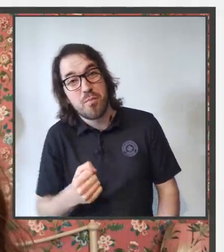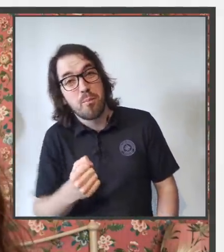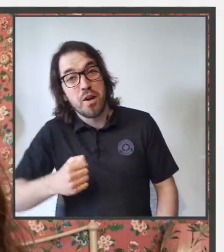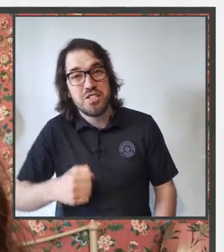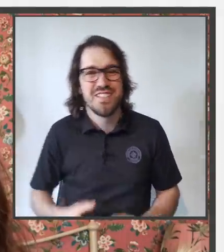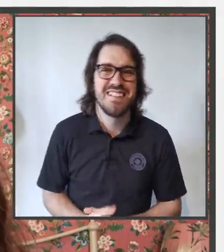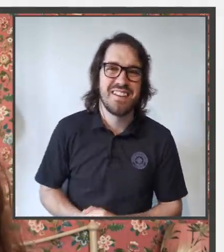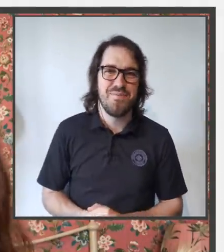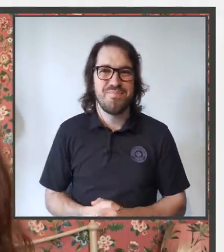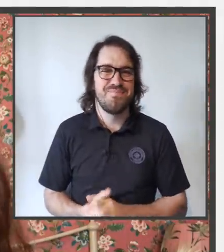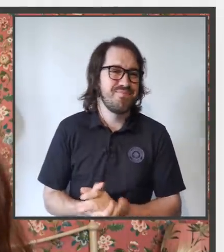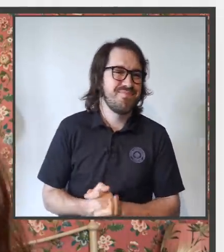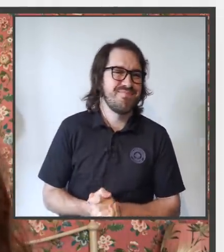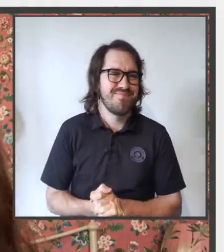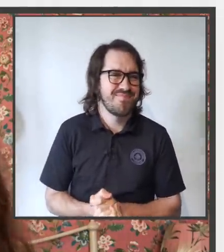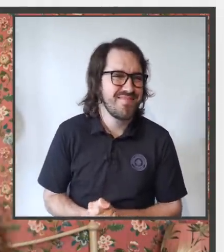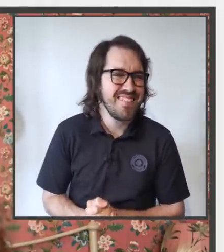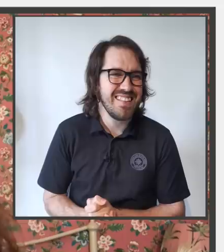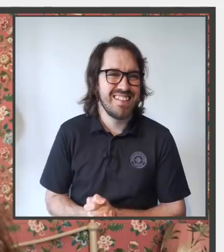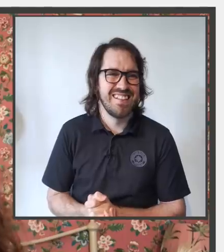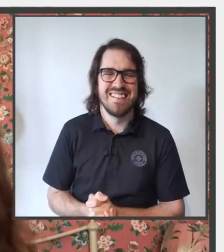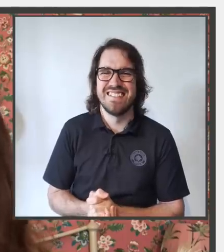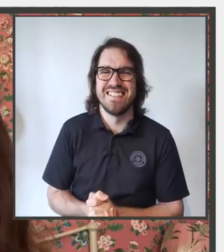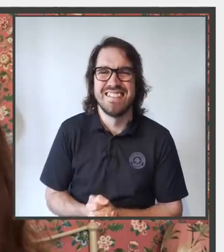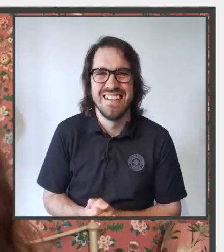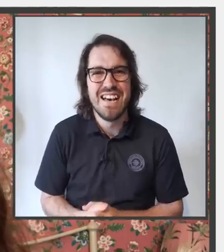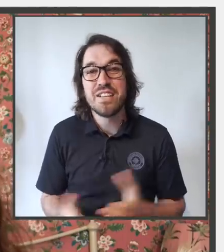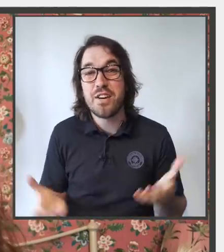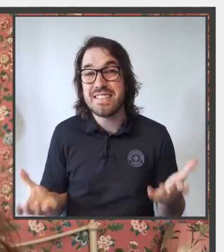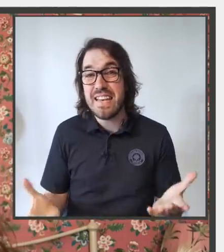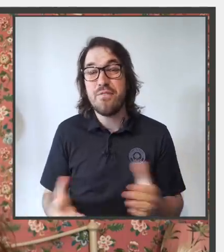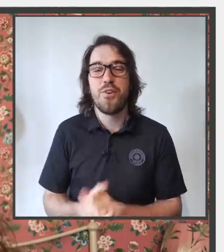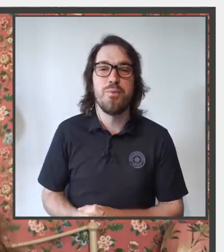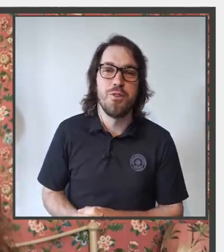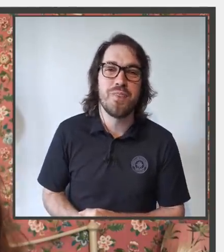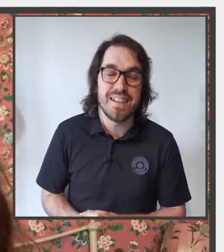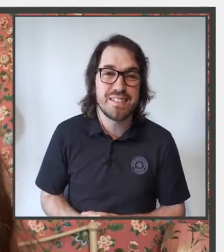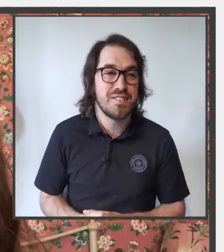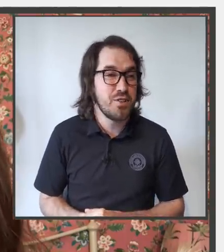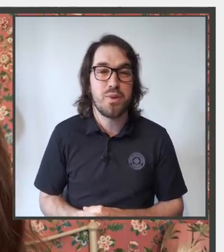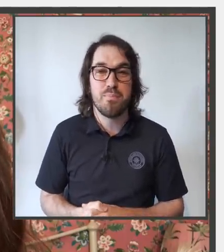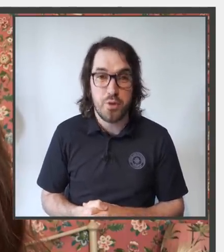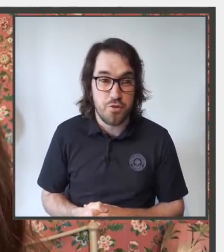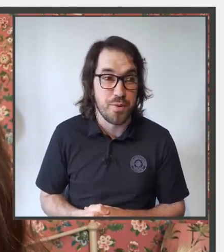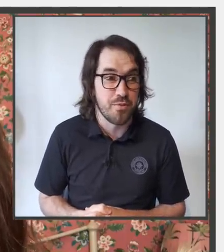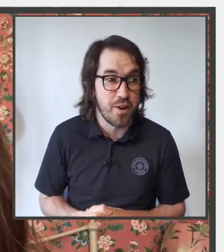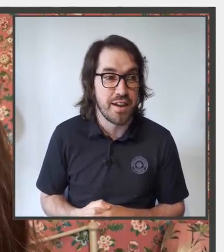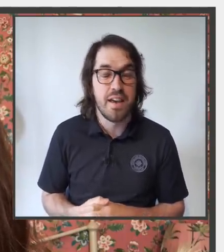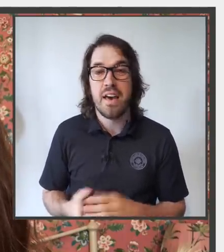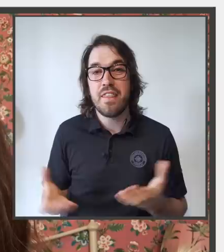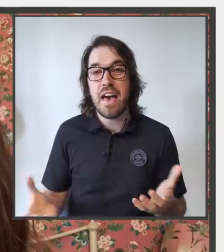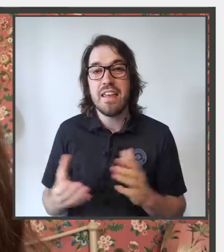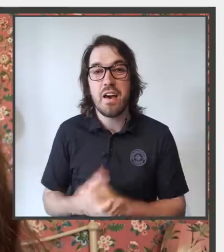could give them a budge. You could, yes, just push them. Yeah. So it's informal and it's to do with movement,